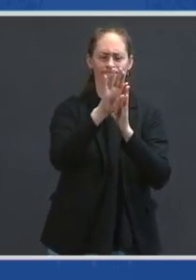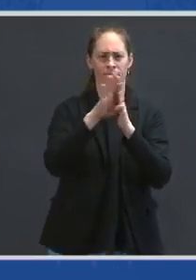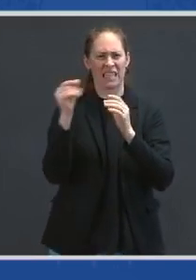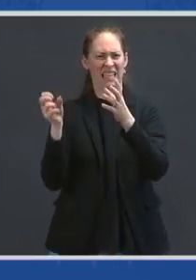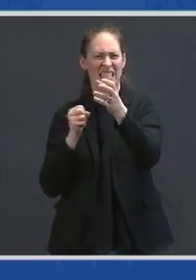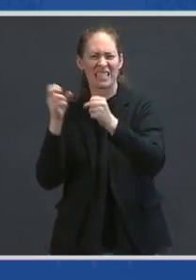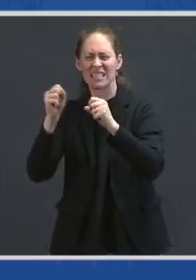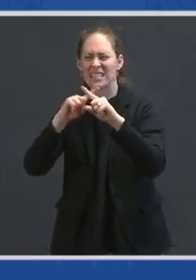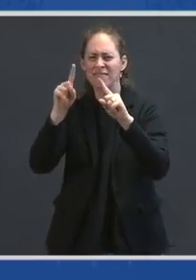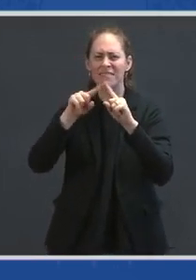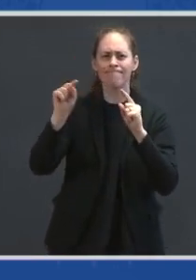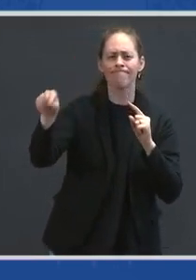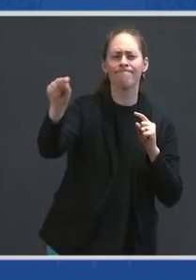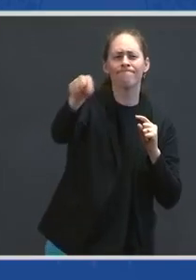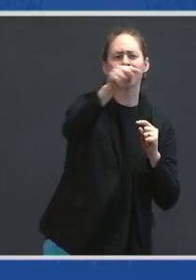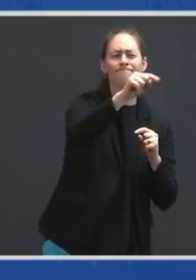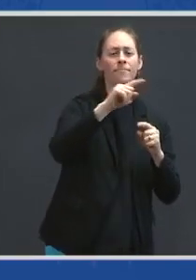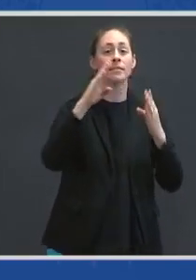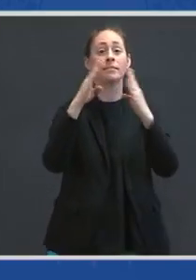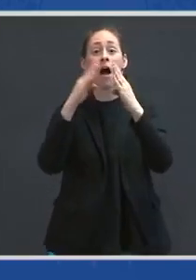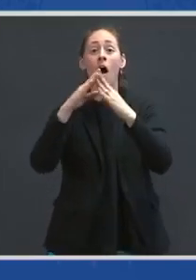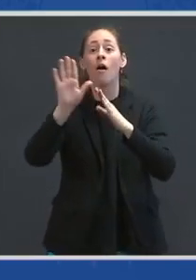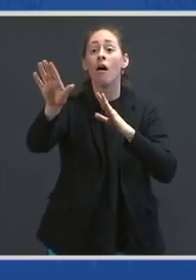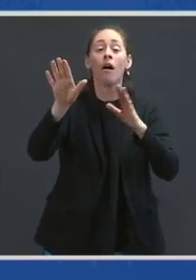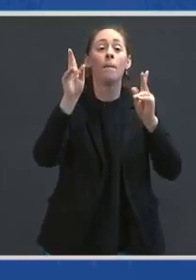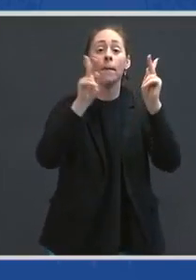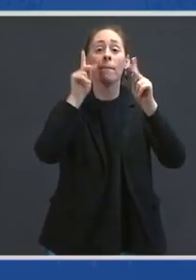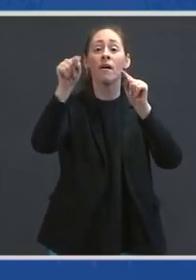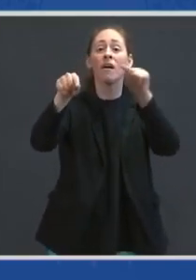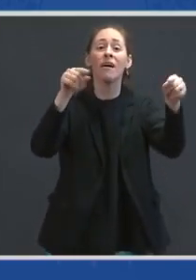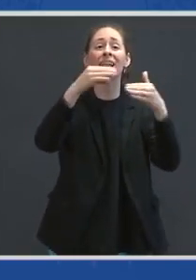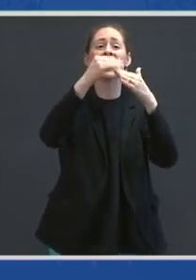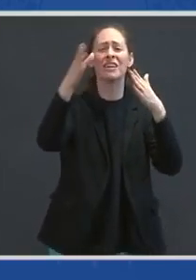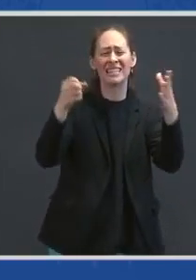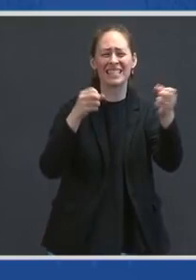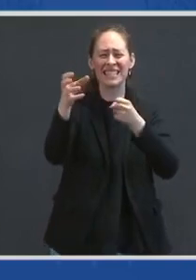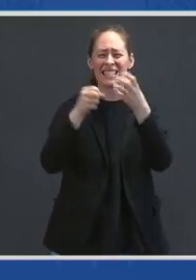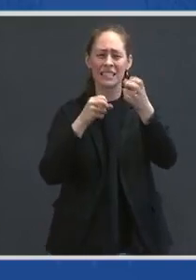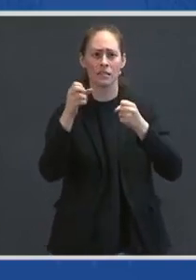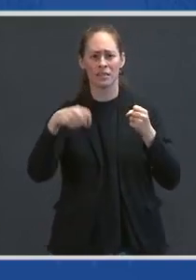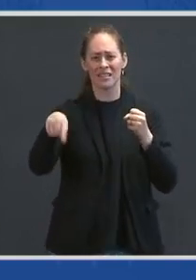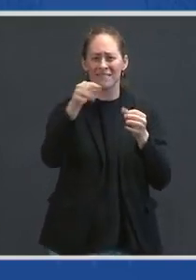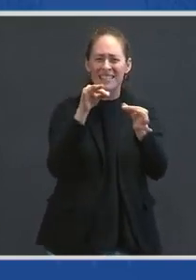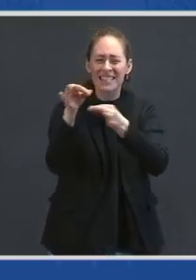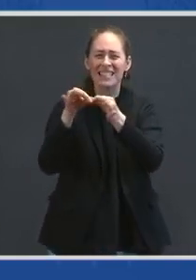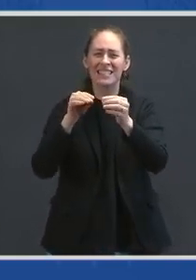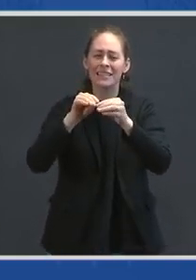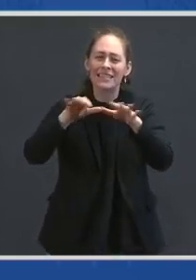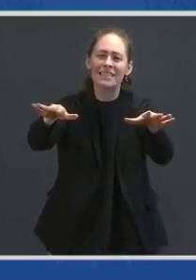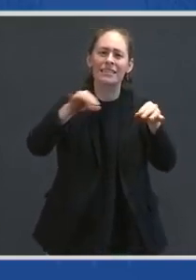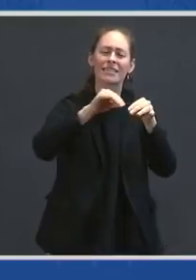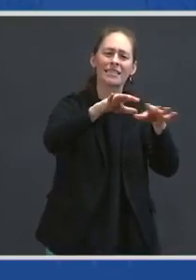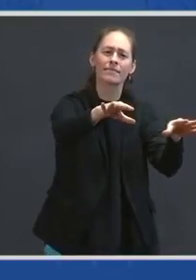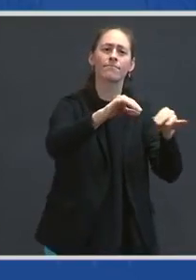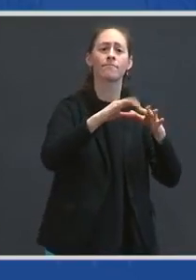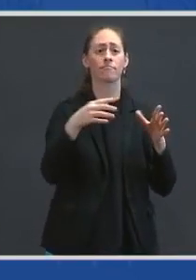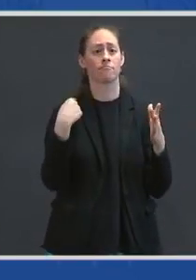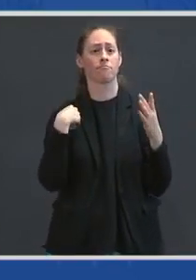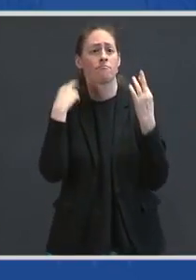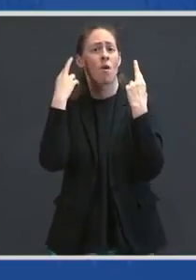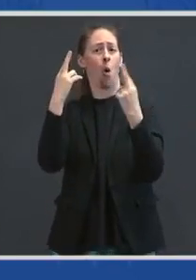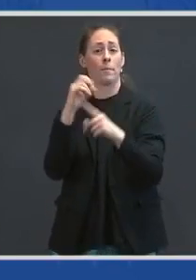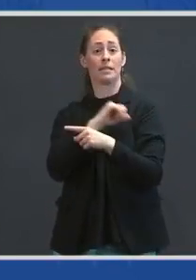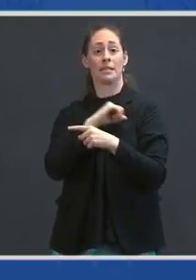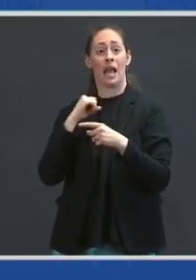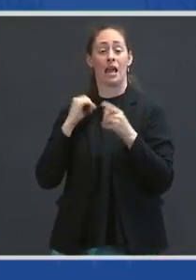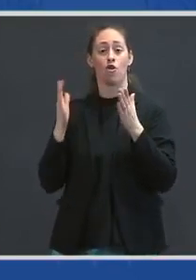to educate and encourage all Americans to get vaccinated. So I hope the Senate will soon confirm